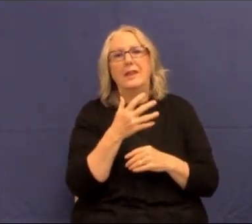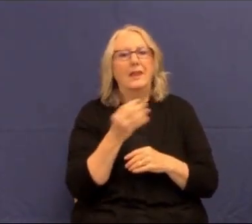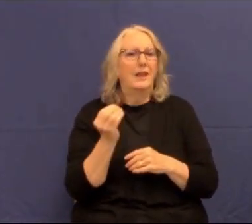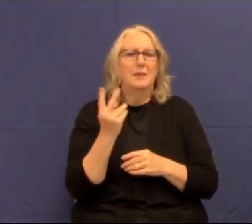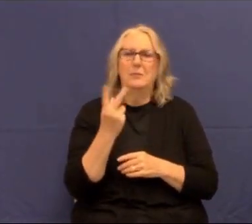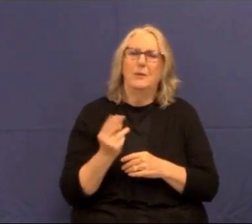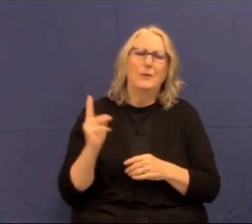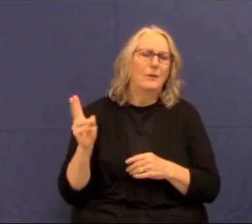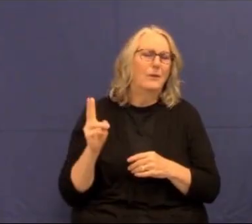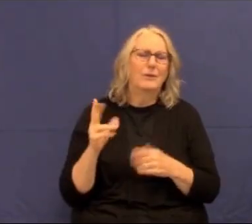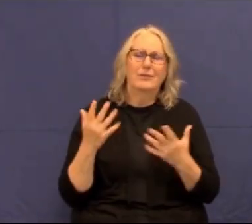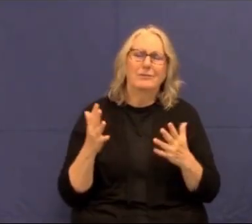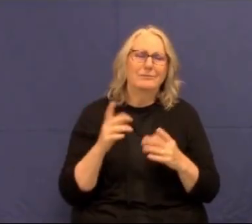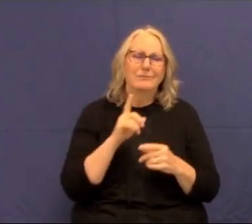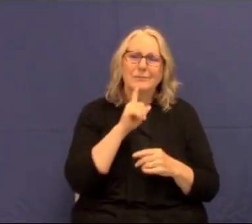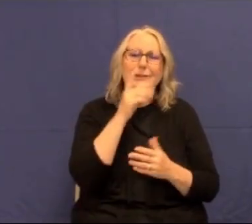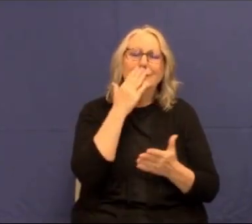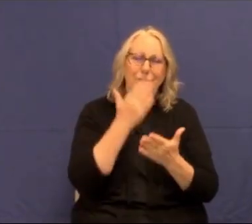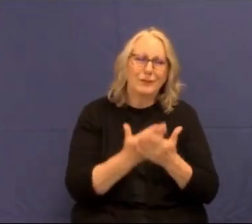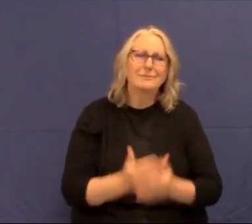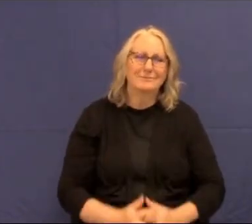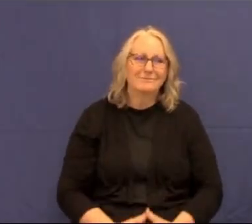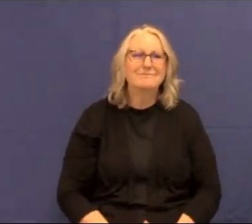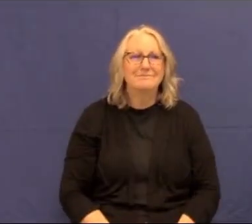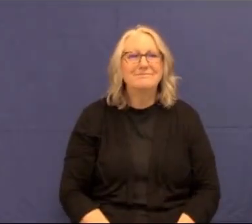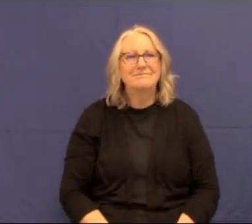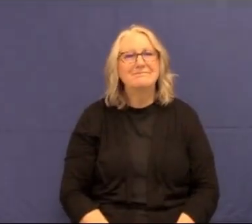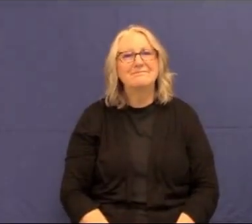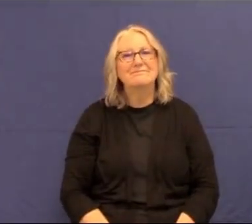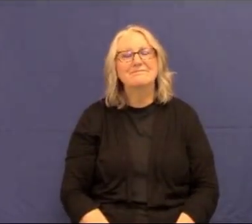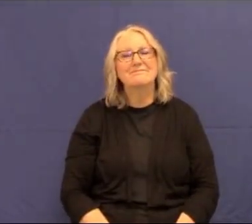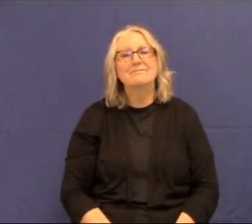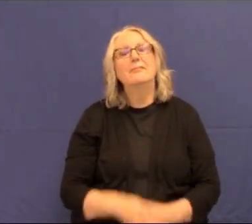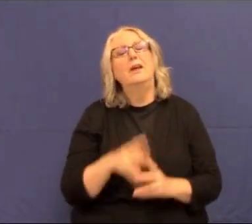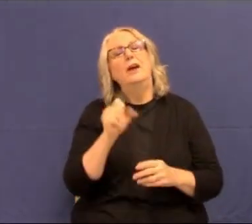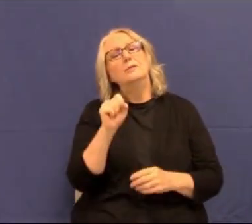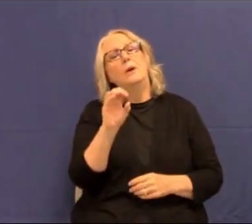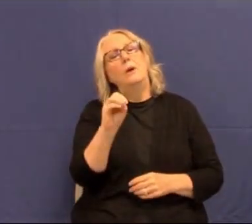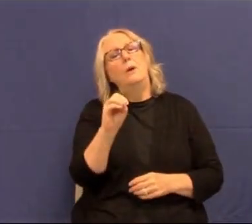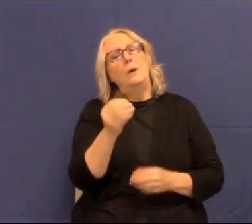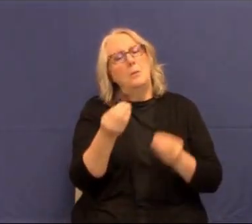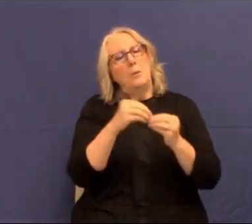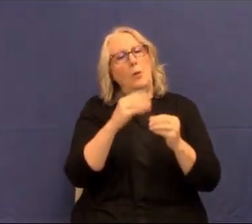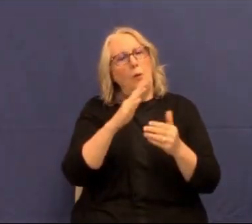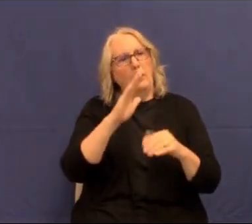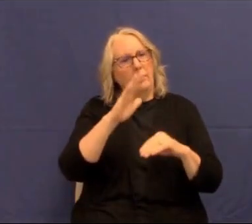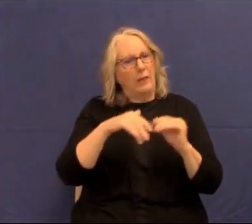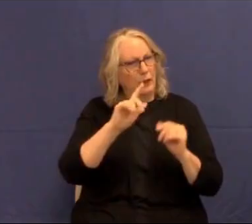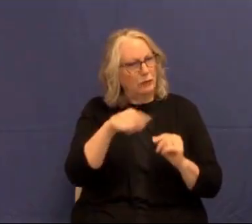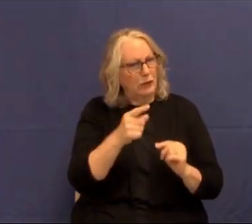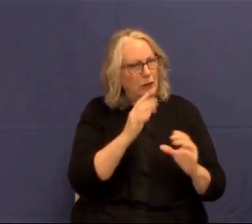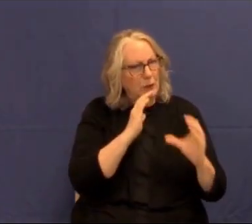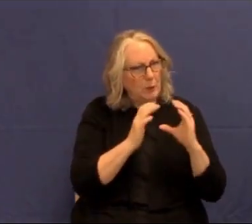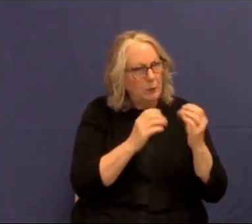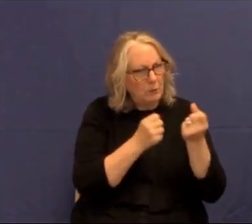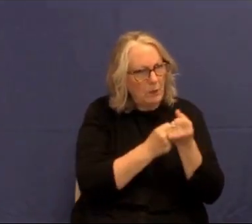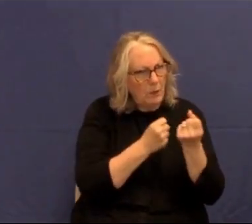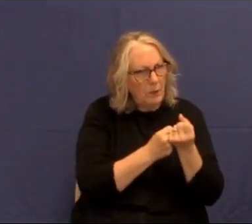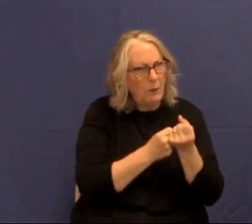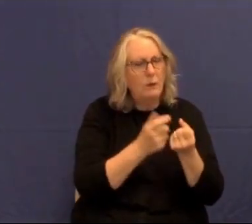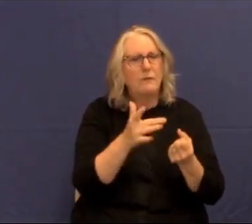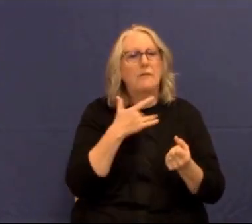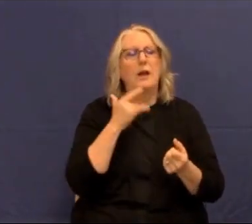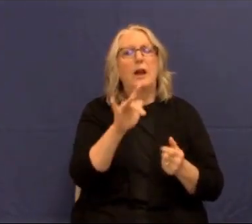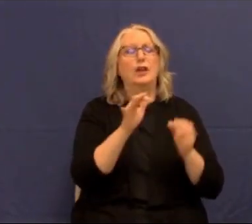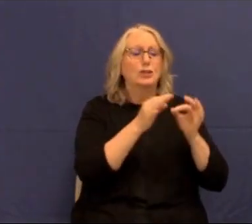kind of they were really good. That's So nice. more than just communication support, you felt